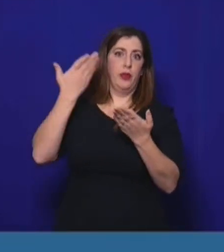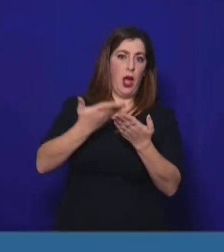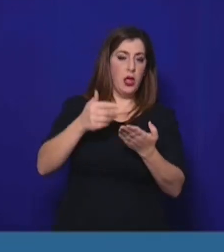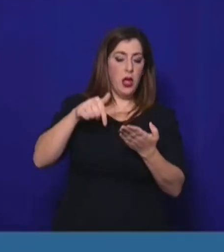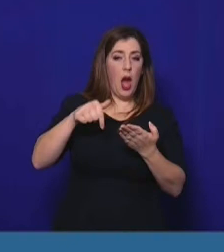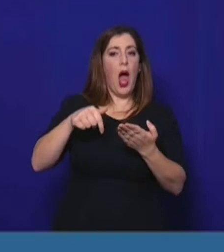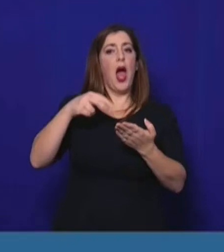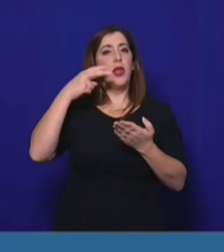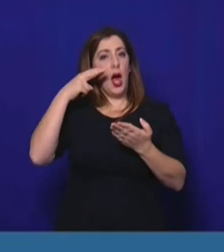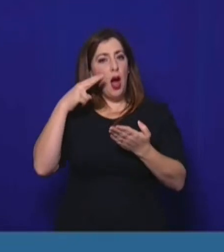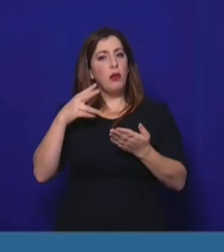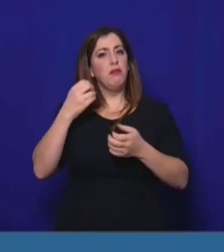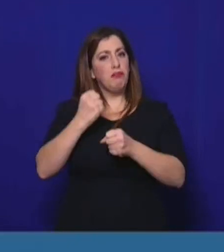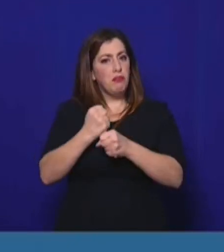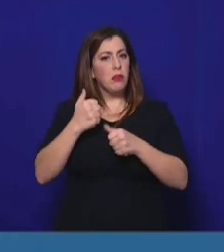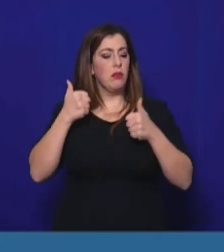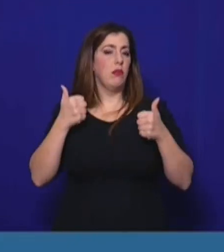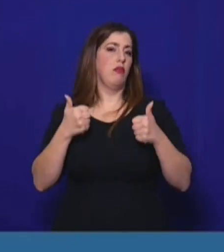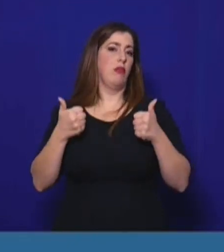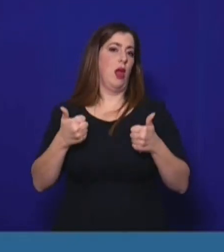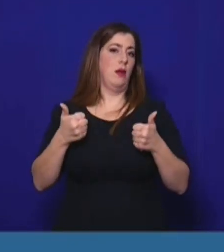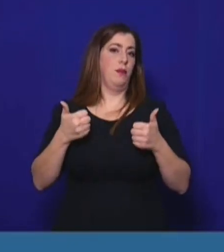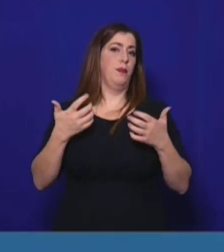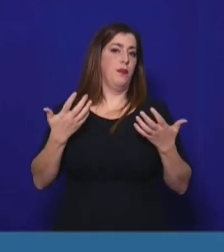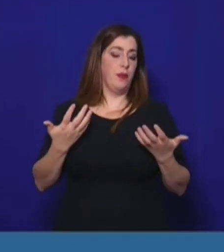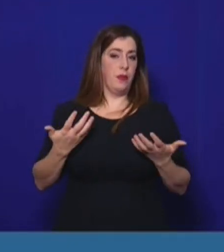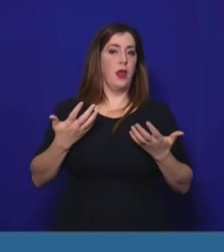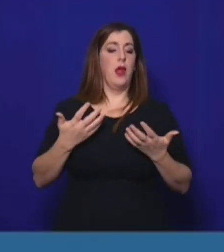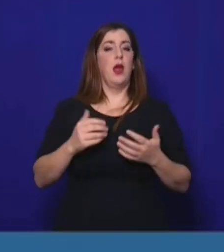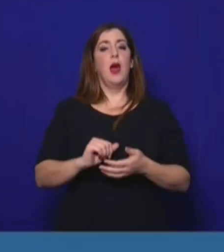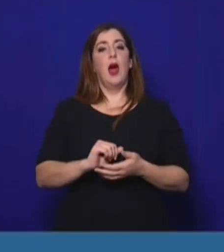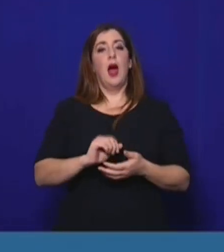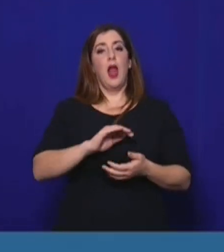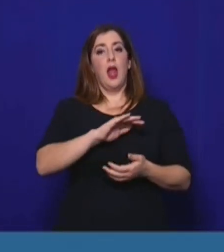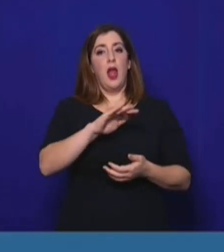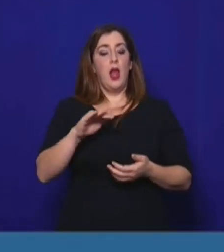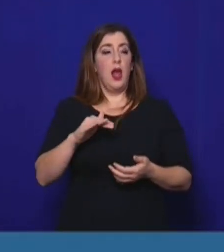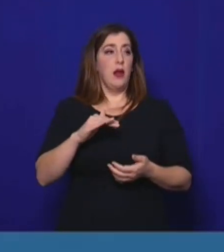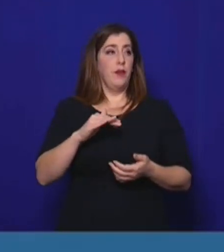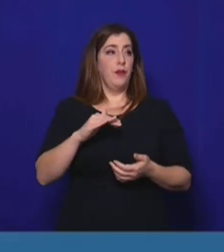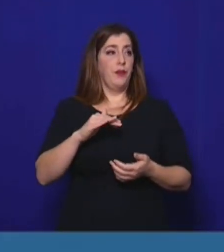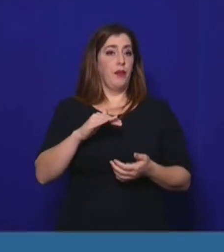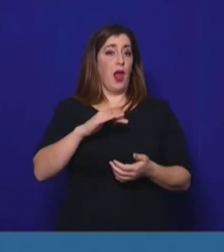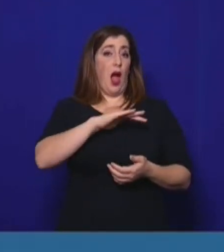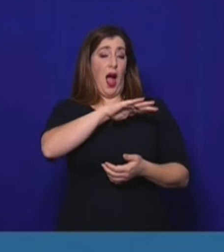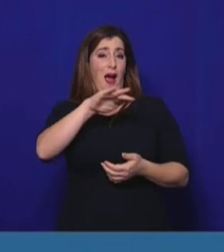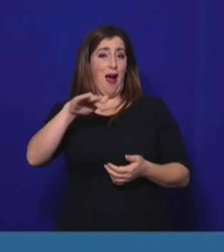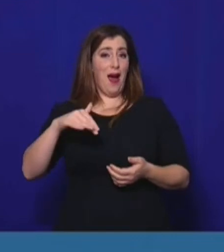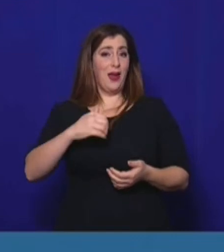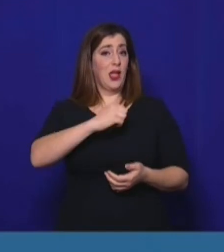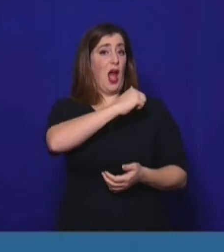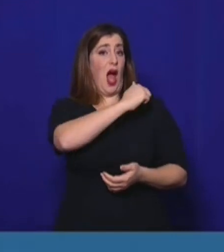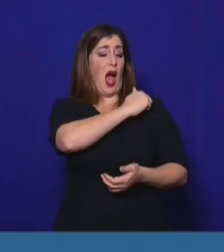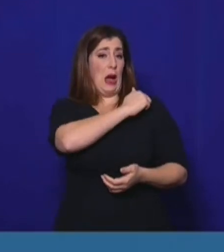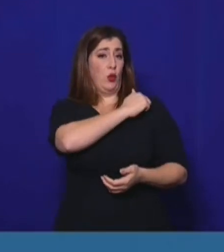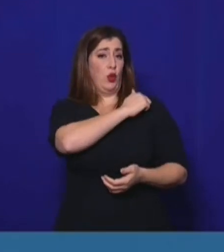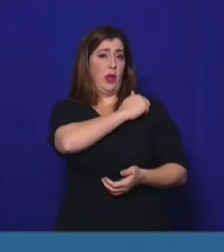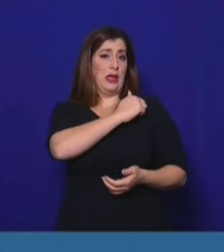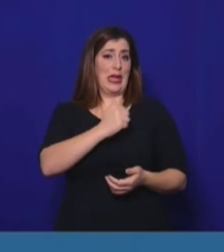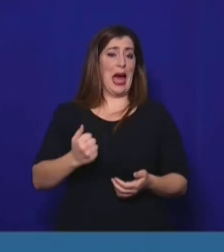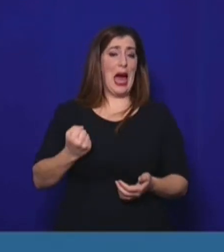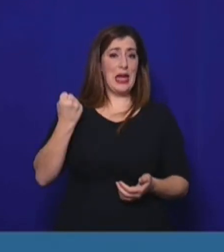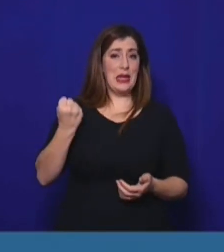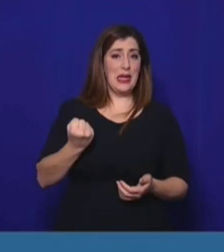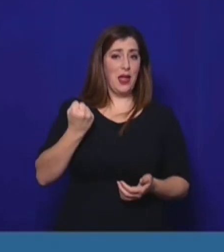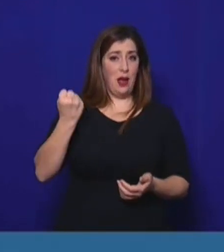issa f'din il-fażi tal-pandemija li qegħdin fiha. Allura aħna min-naħa tagħna bħala wkoll awtoritajiet tas-saħħa